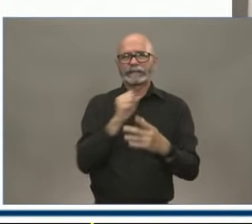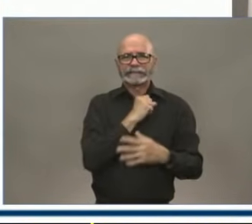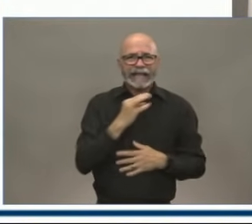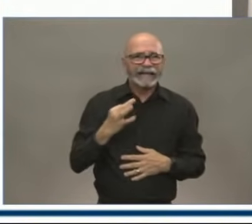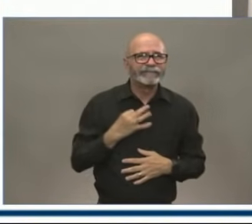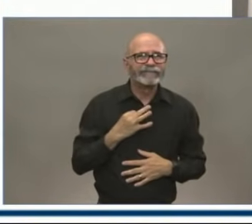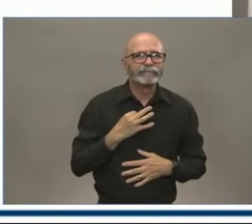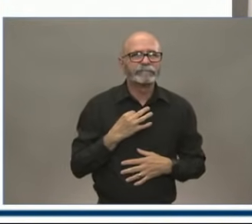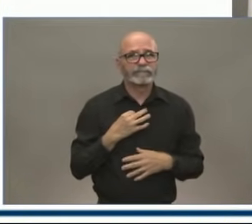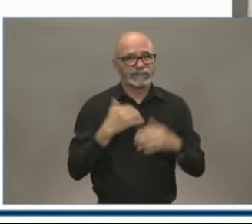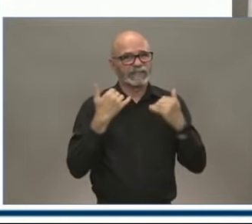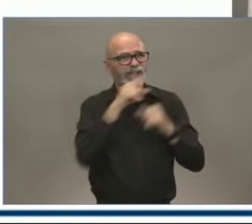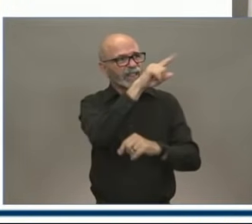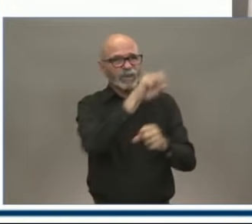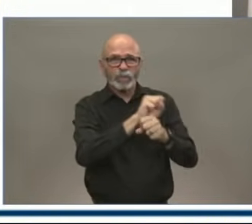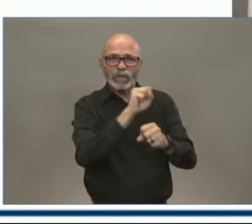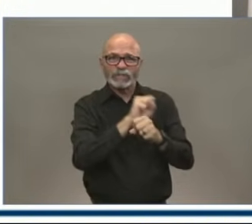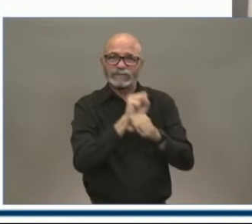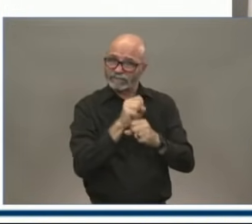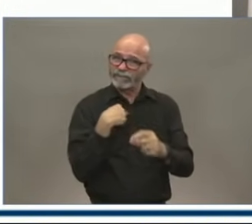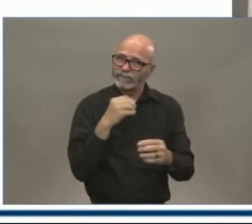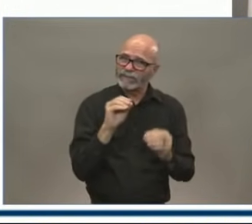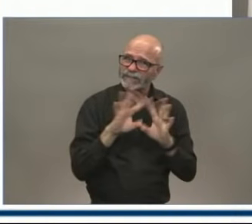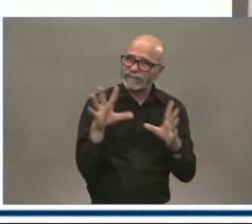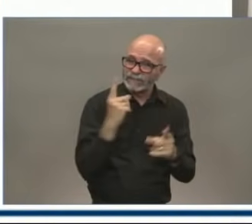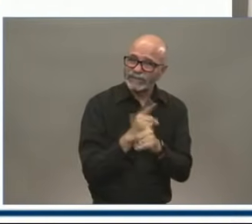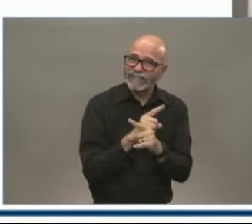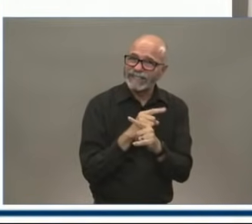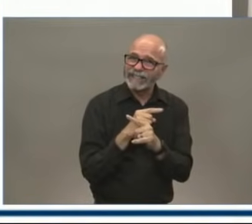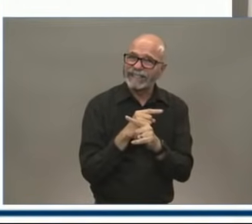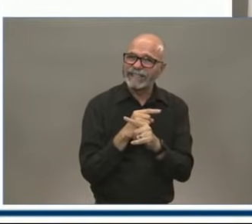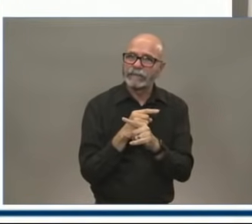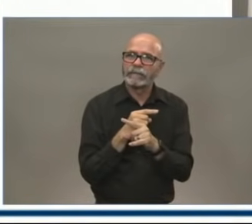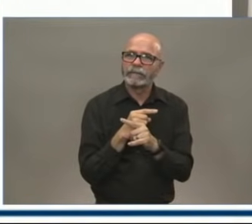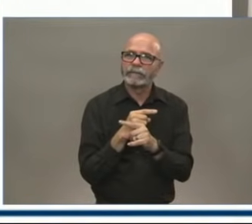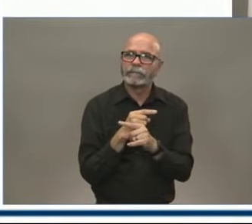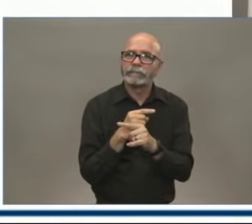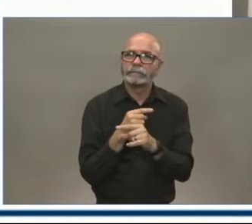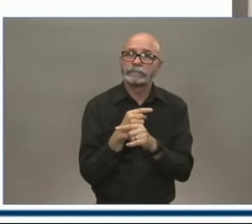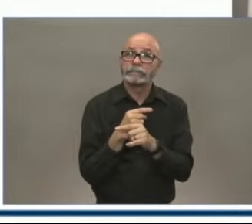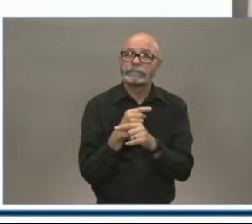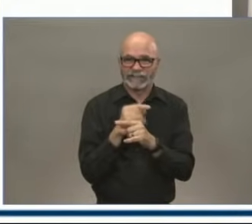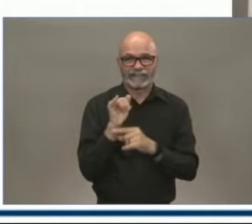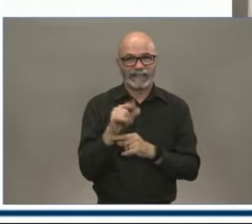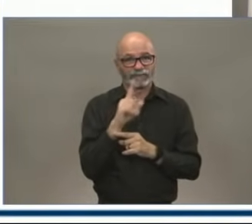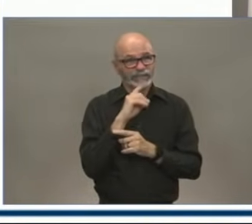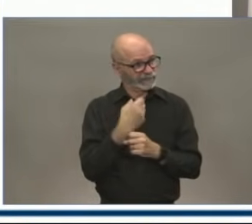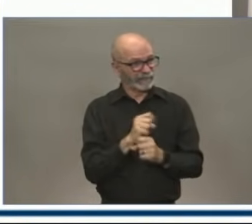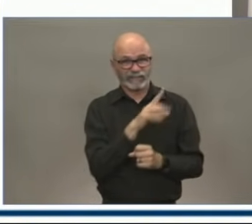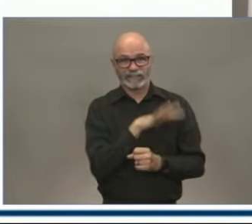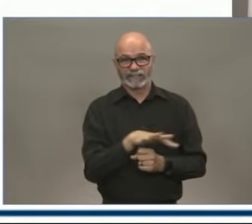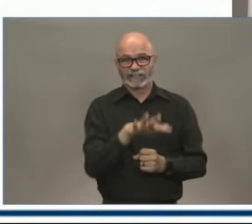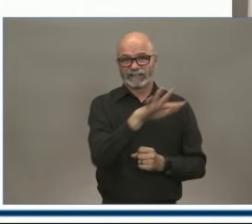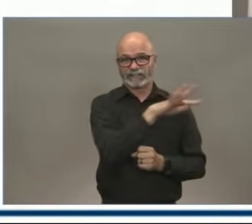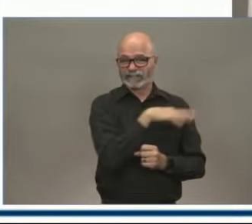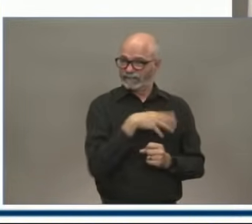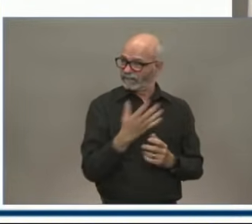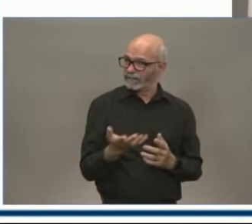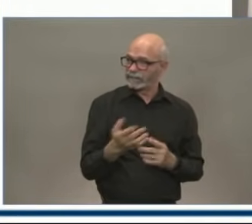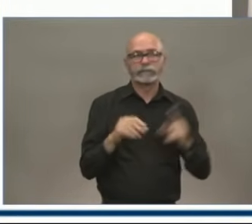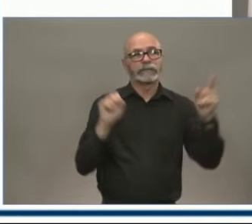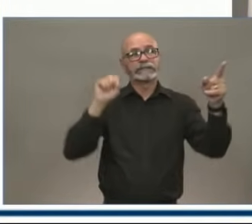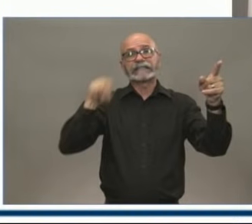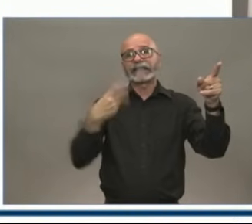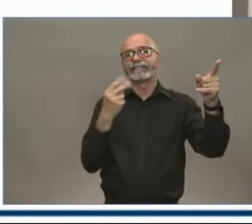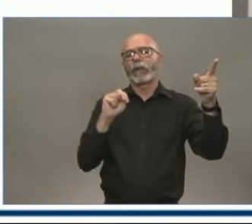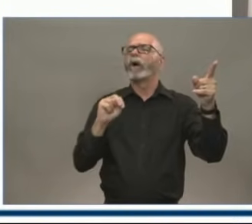if so, how does the epidemiology show if that's safe or not? So that has been the normal practice